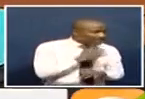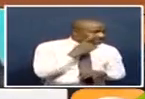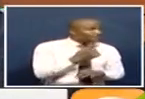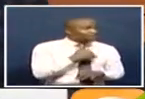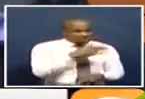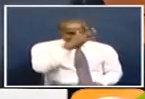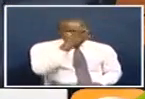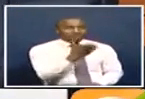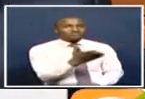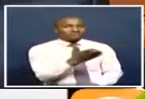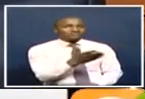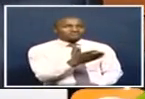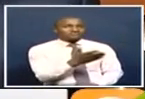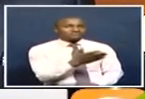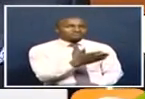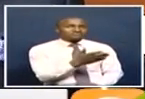Kano. If you want to write my history.